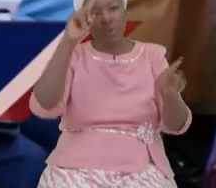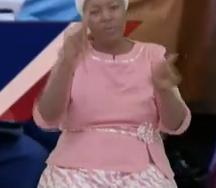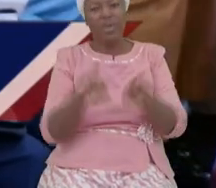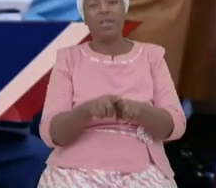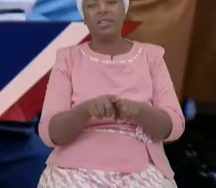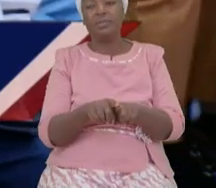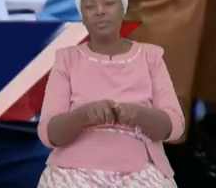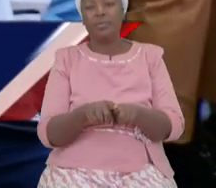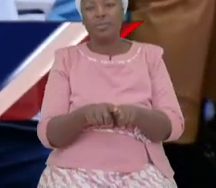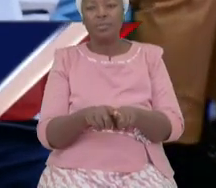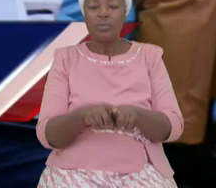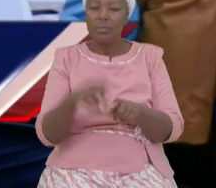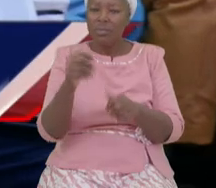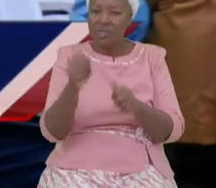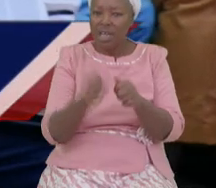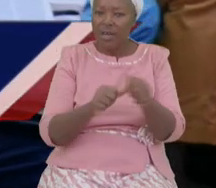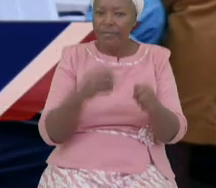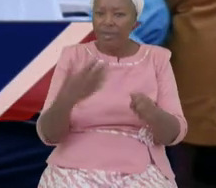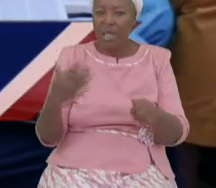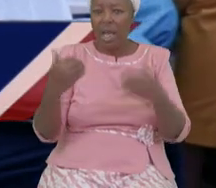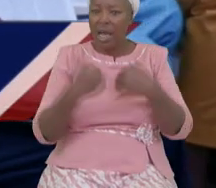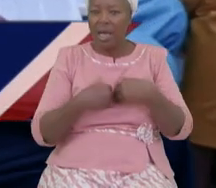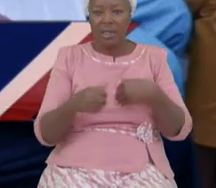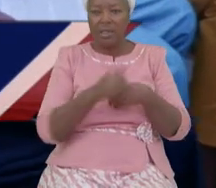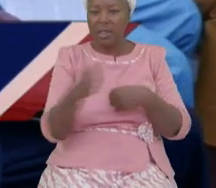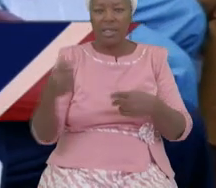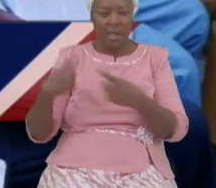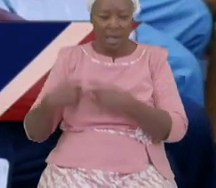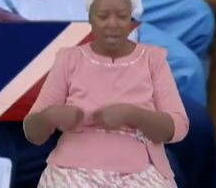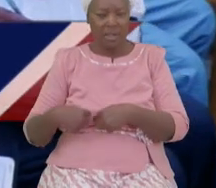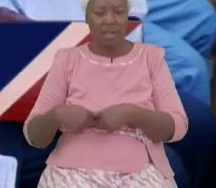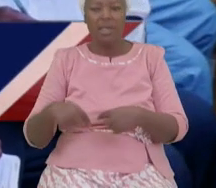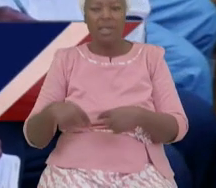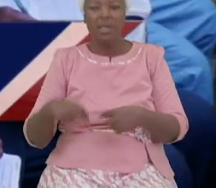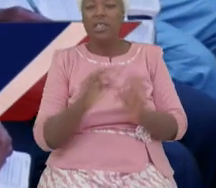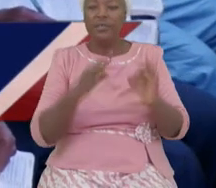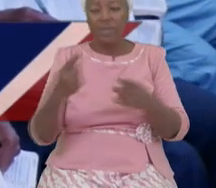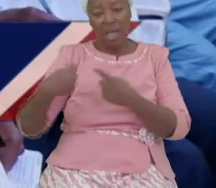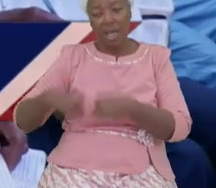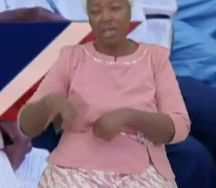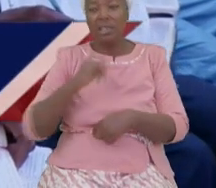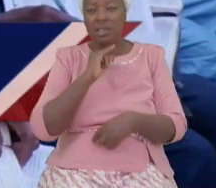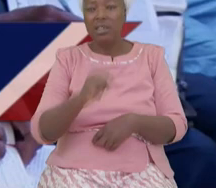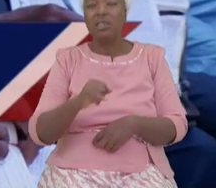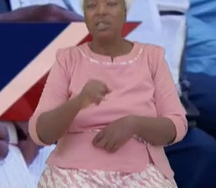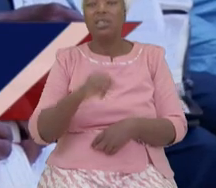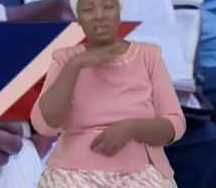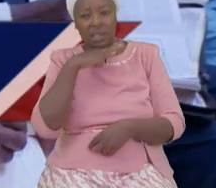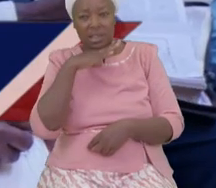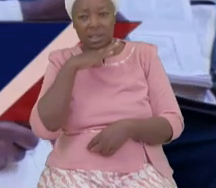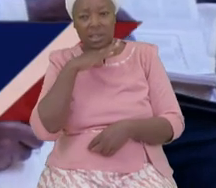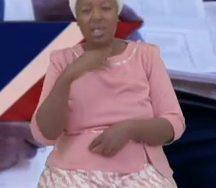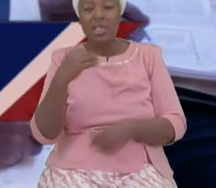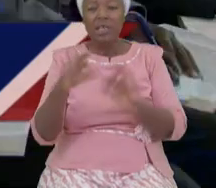covenant. Everything has a heart. If the heart is deformed, if the heart